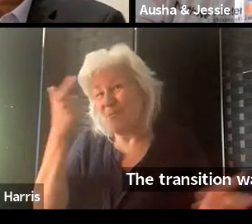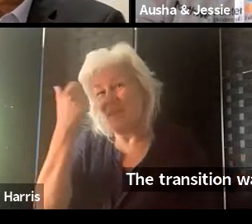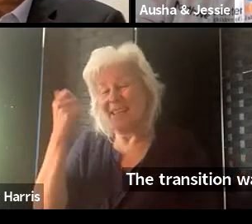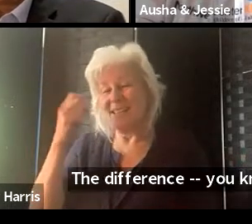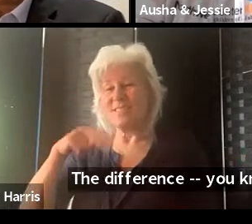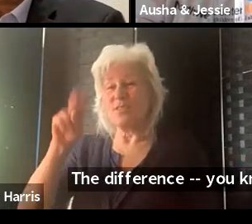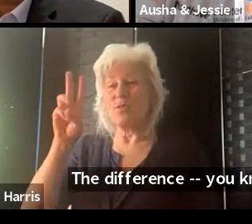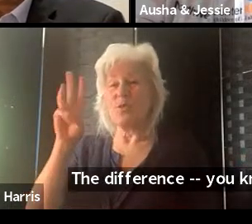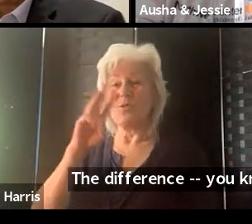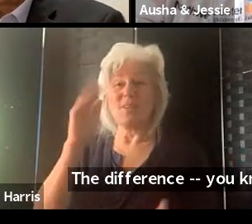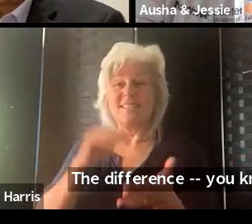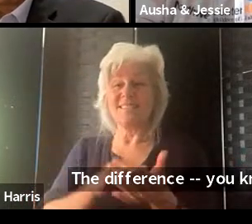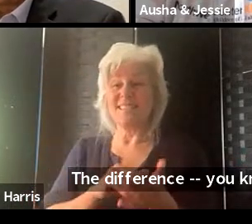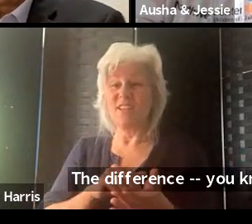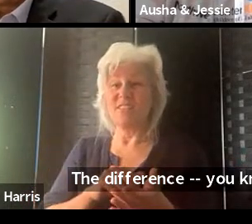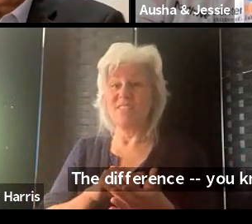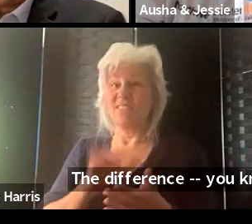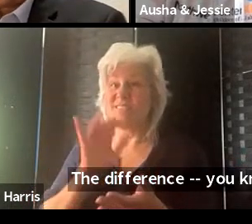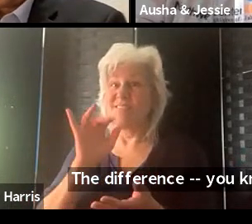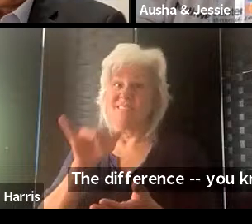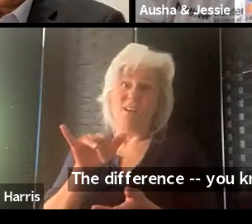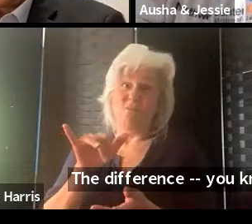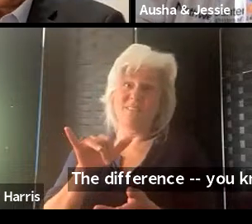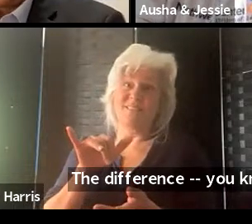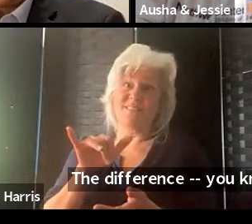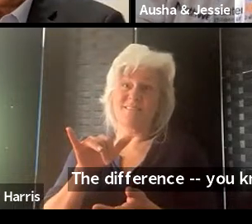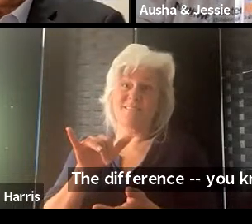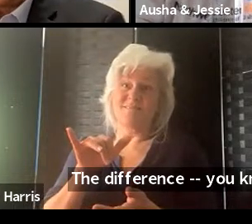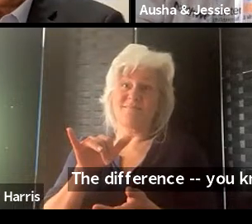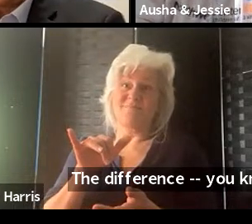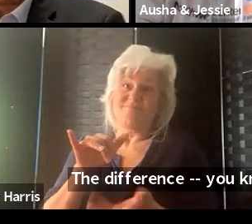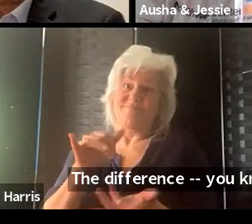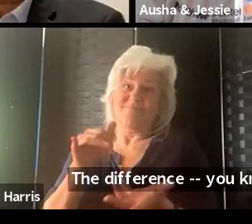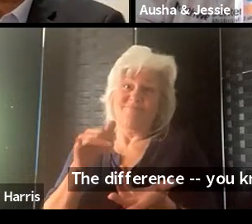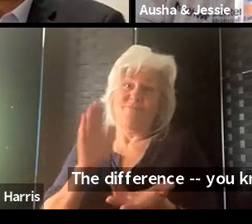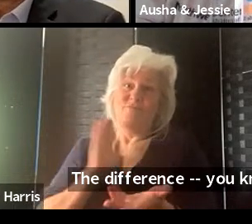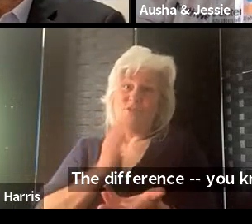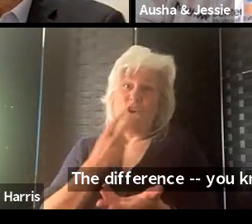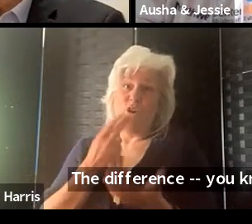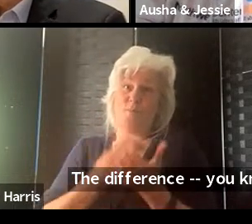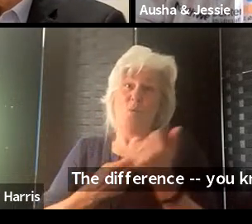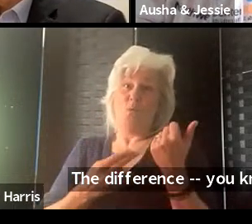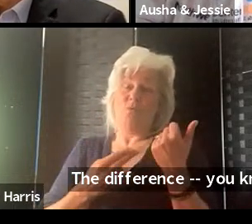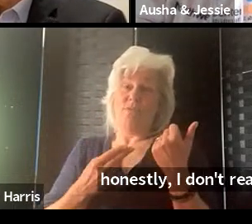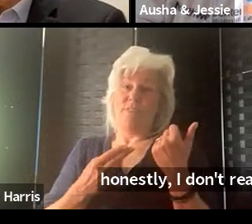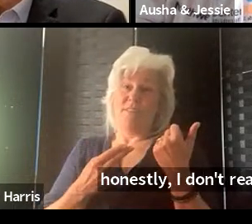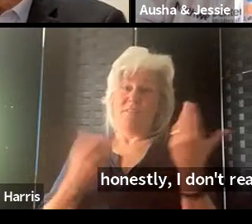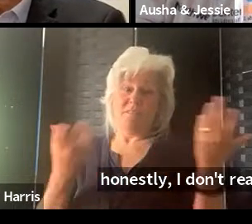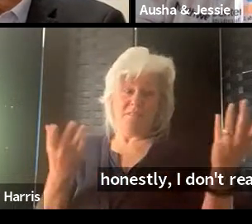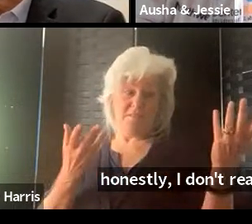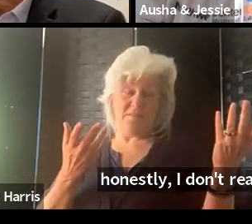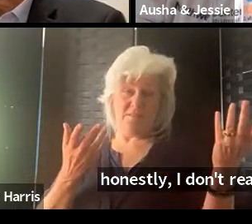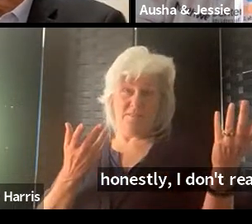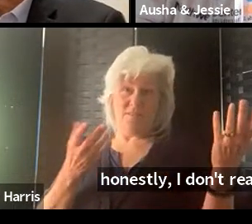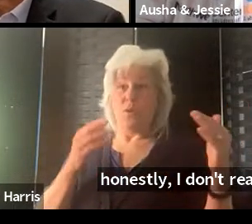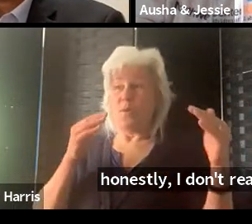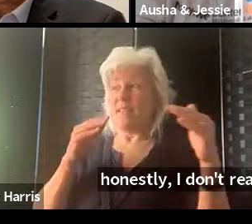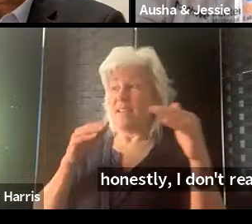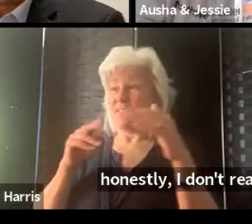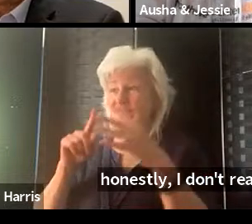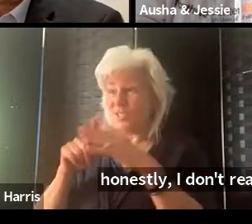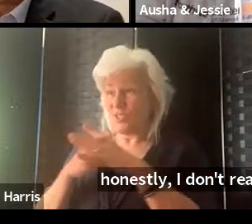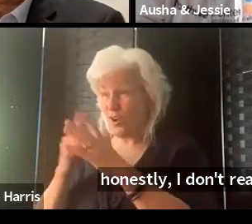Northwest Center was preschool early intervention for both of them. And so when they went on to kindergarten,